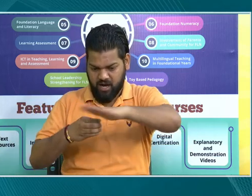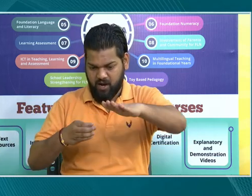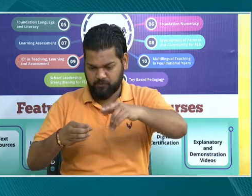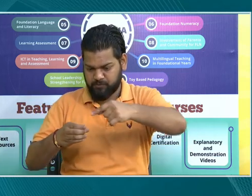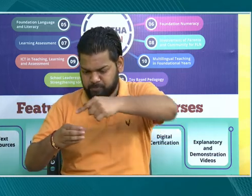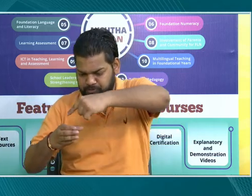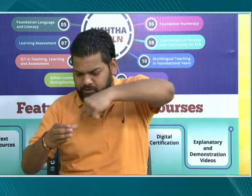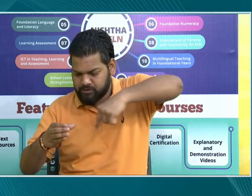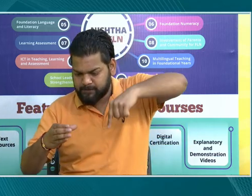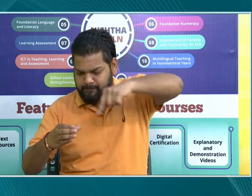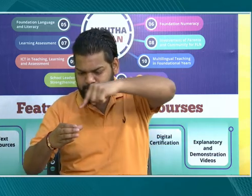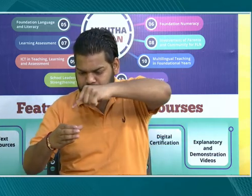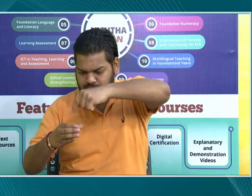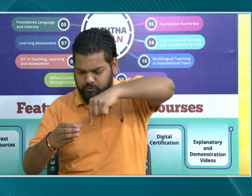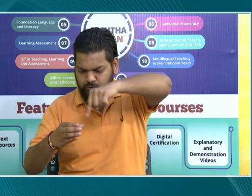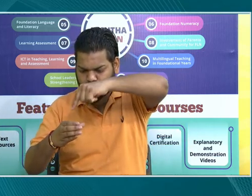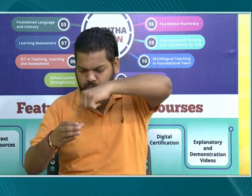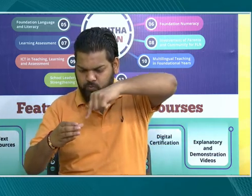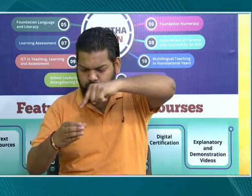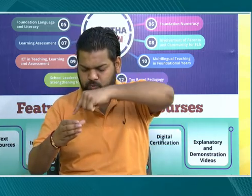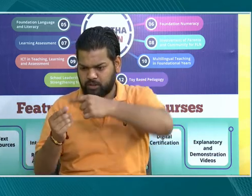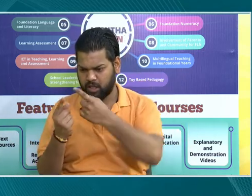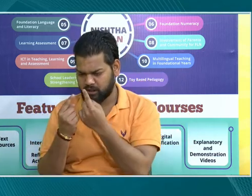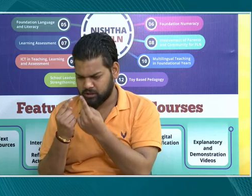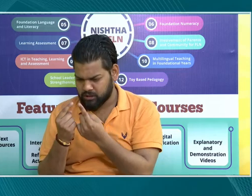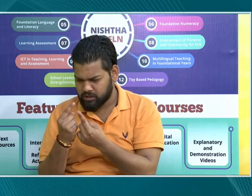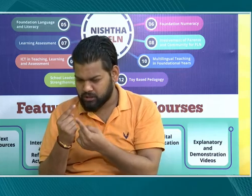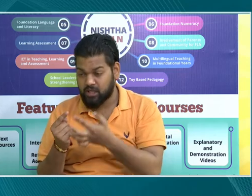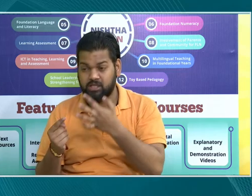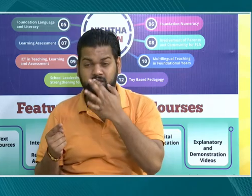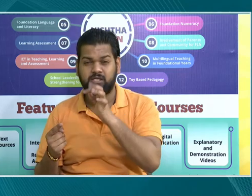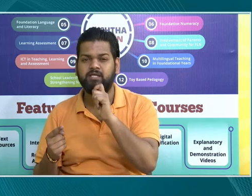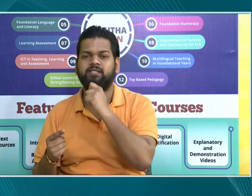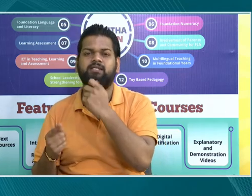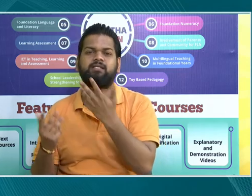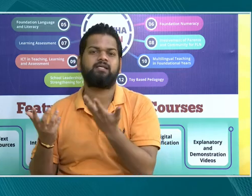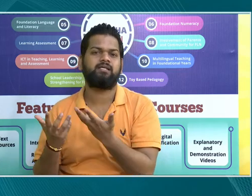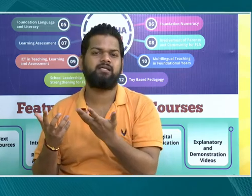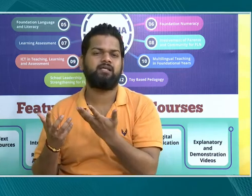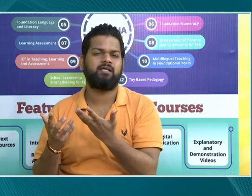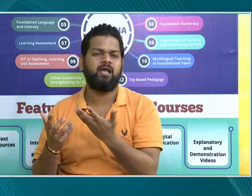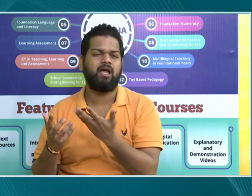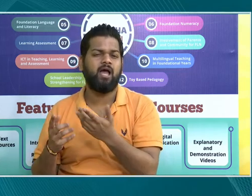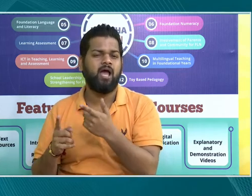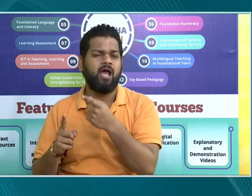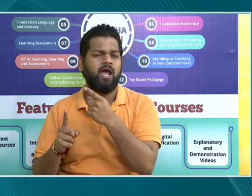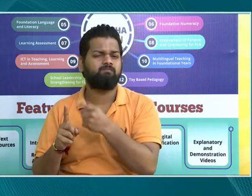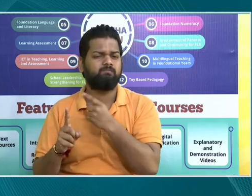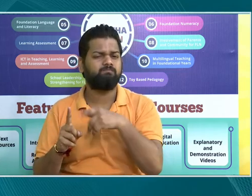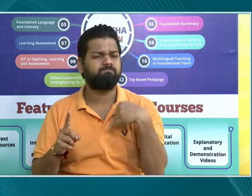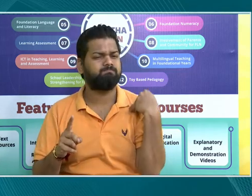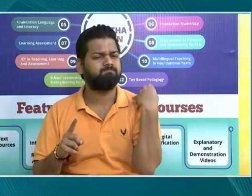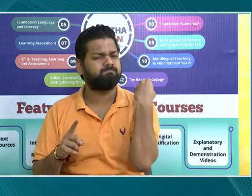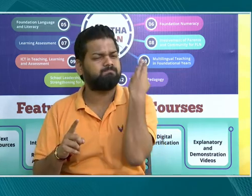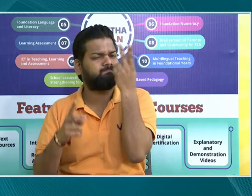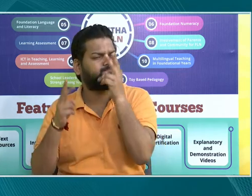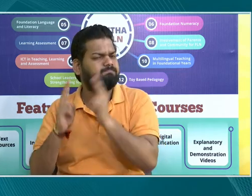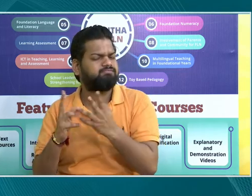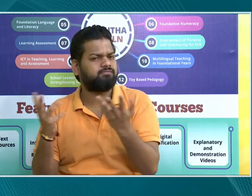He has cut the tree, tree trunk like this. Mm-hmm. And now,